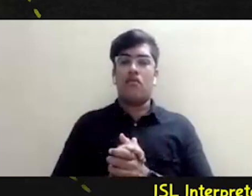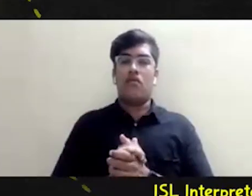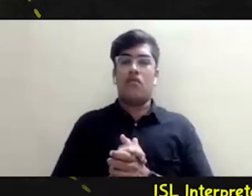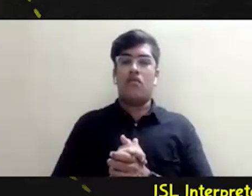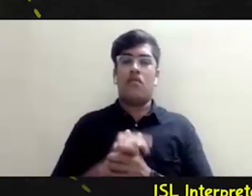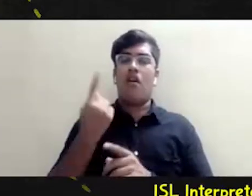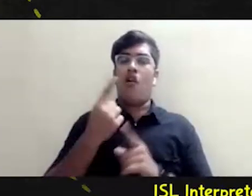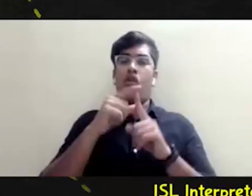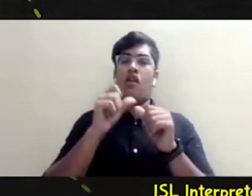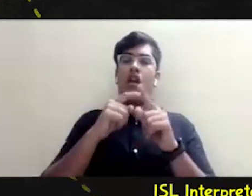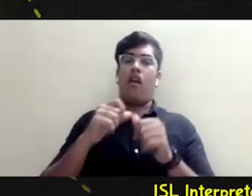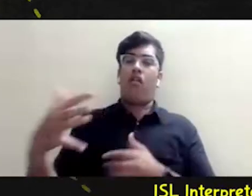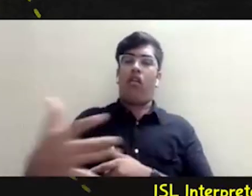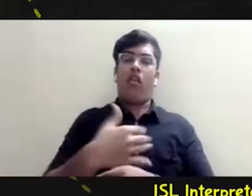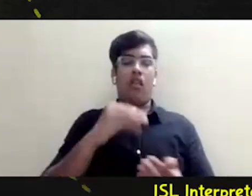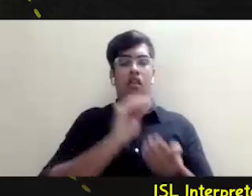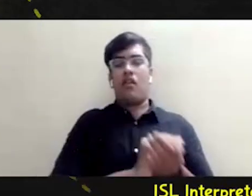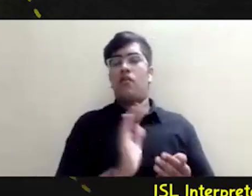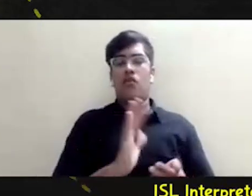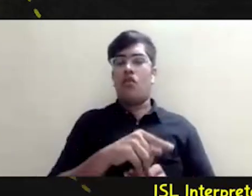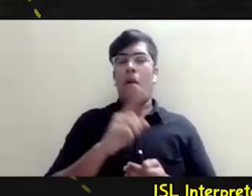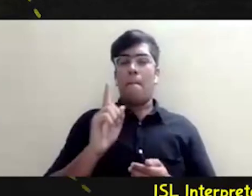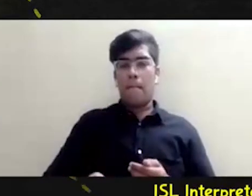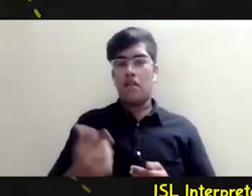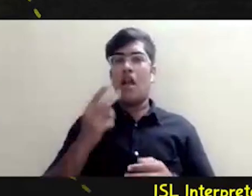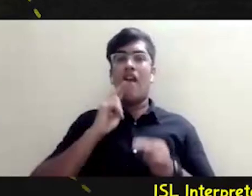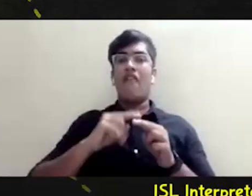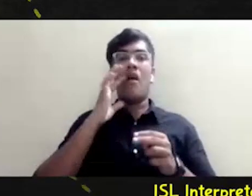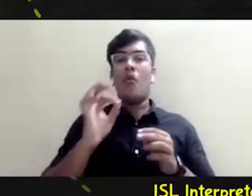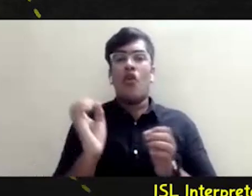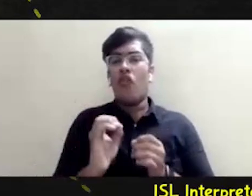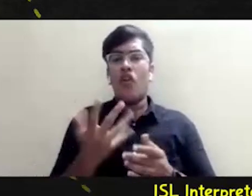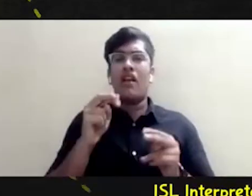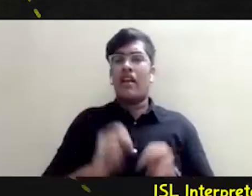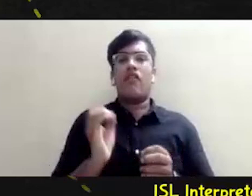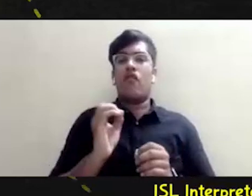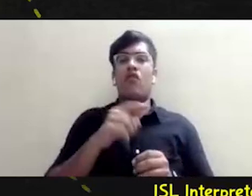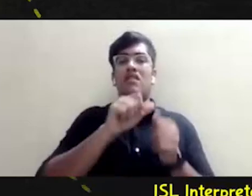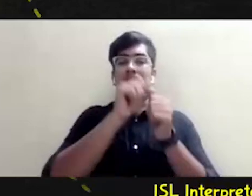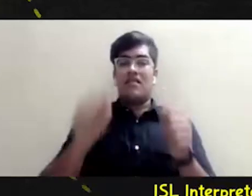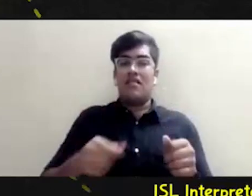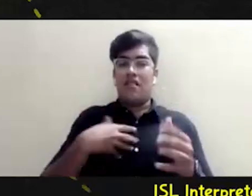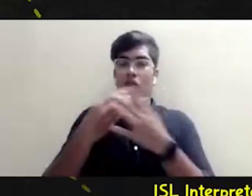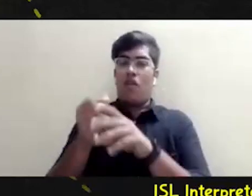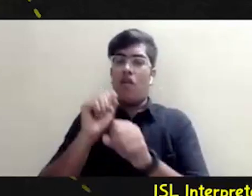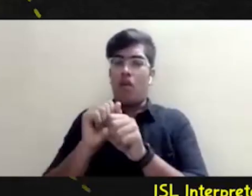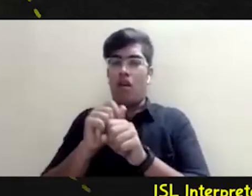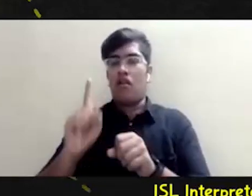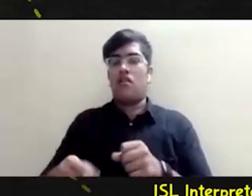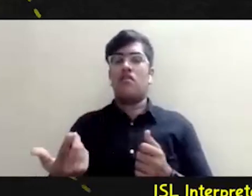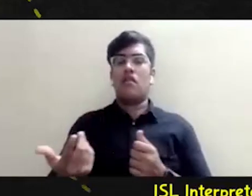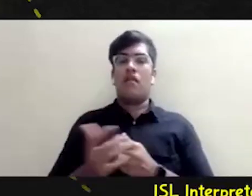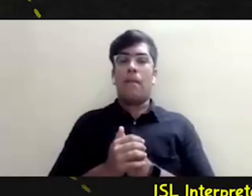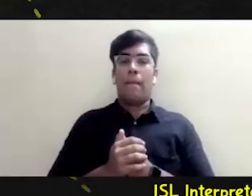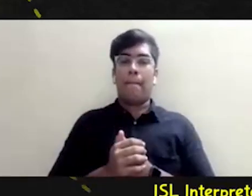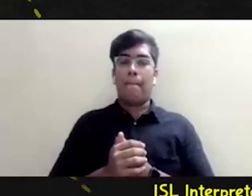collecting data. If it doesn't mean to people, if it doesn't make system accountable, if it doesn't help me to in any ways,